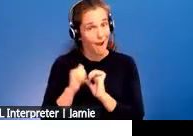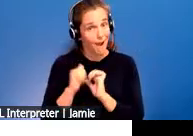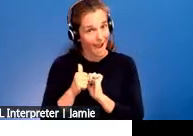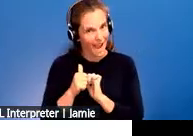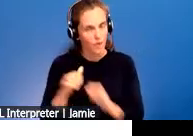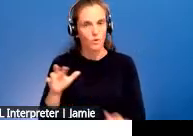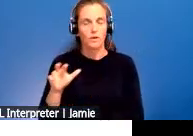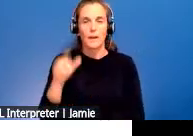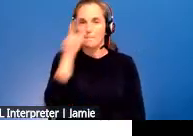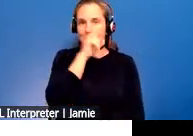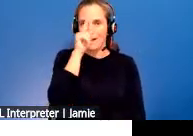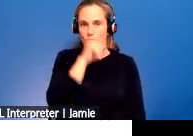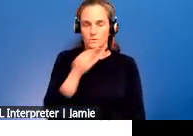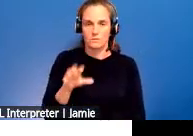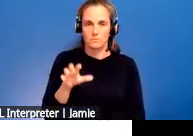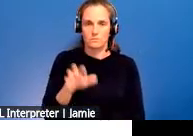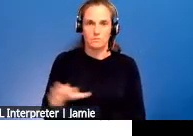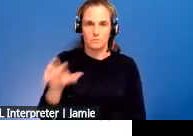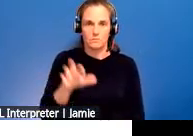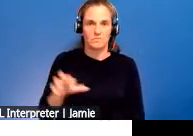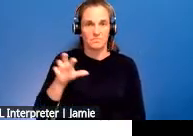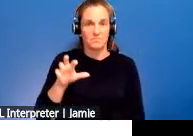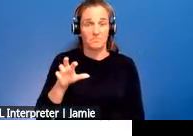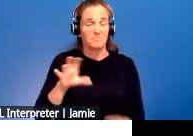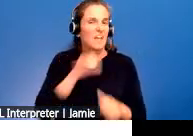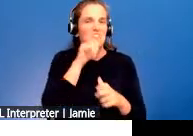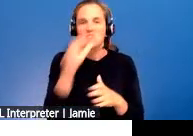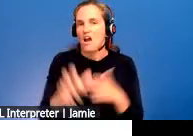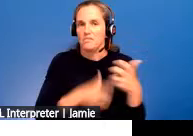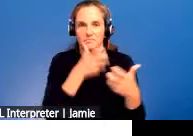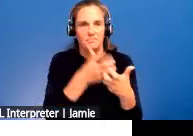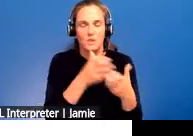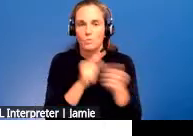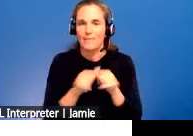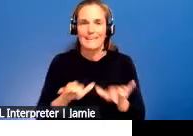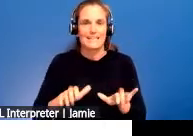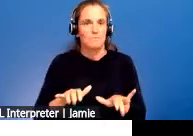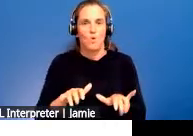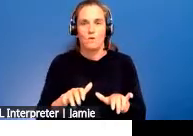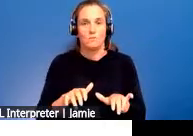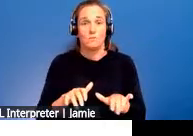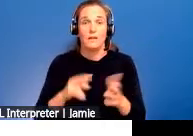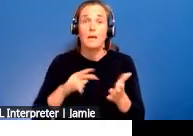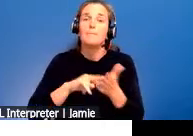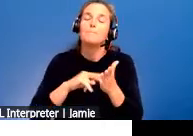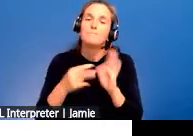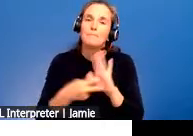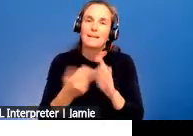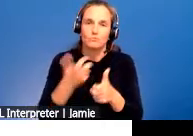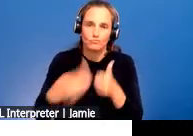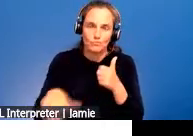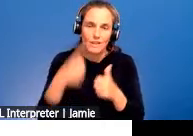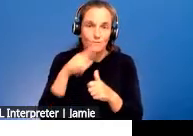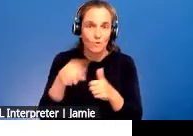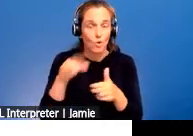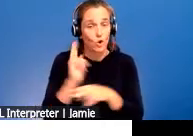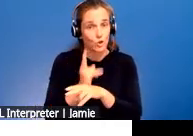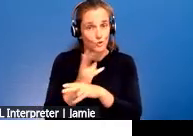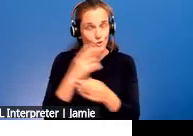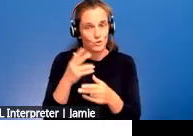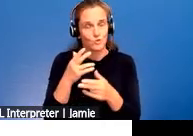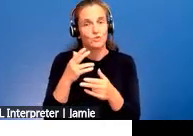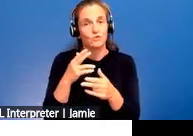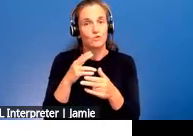input devices like a keyboard. This made it extremely difficult for users to access information that was included in that